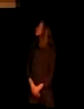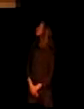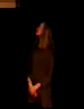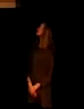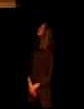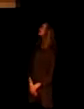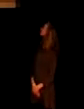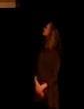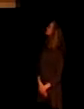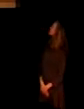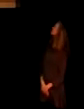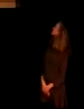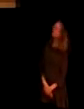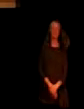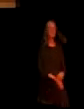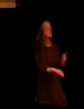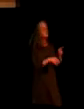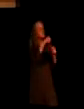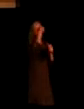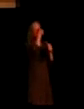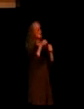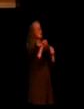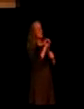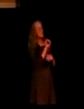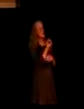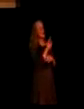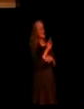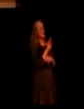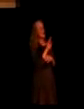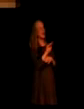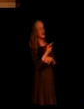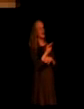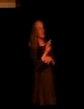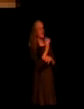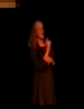everybody remember the IBM XT with